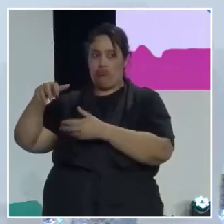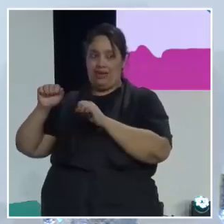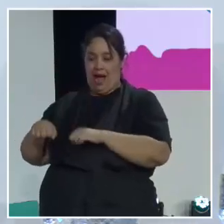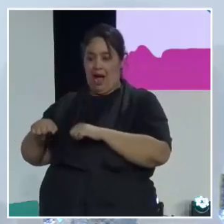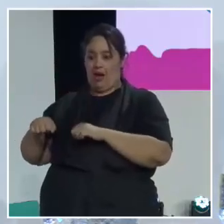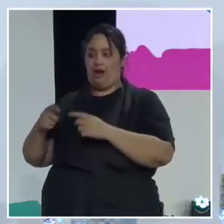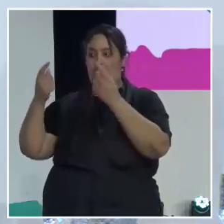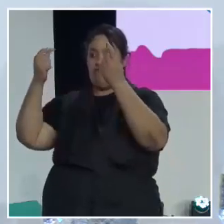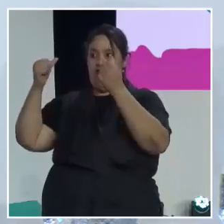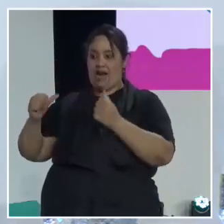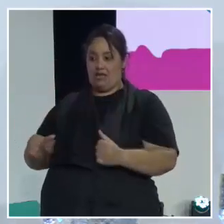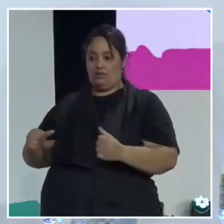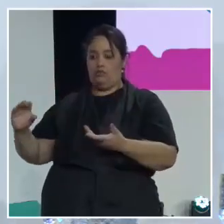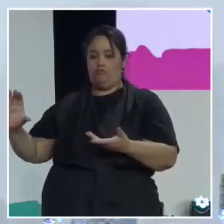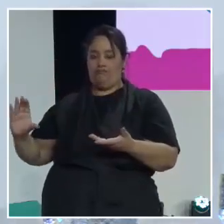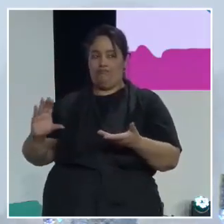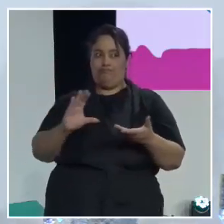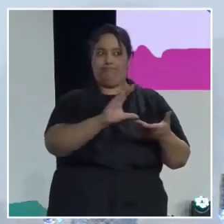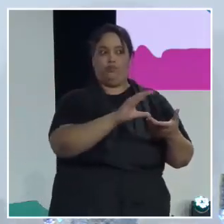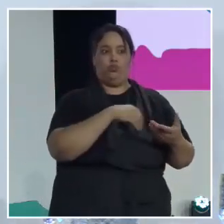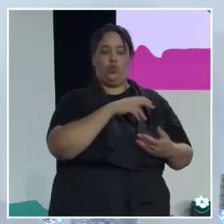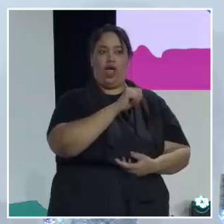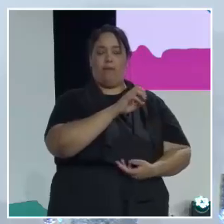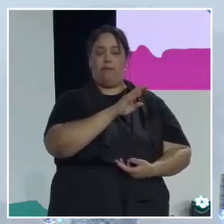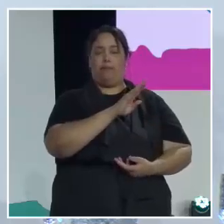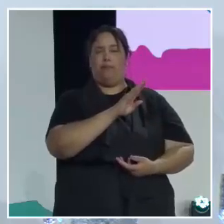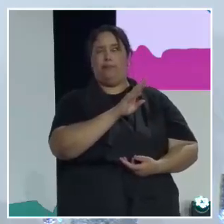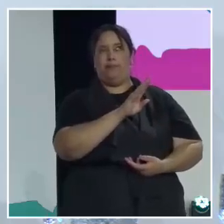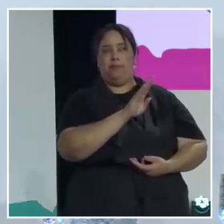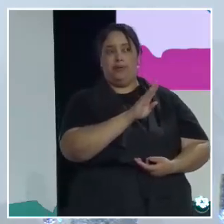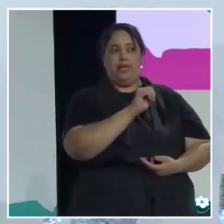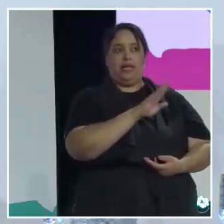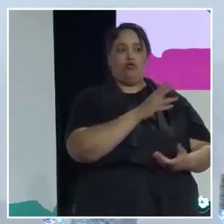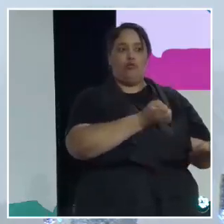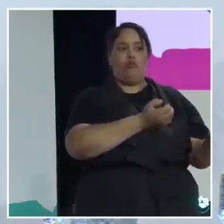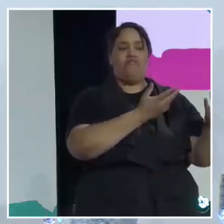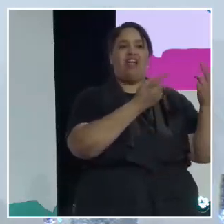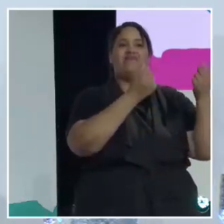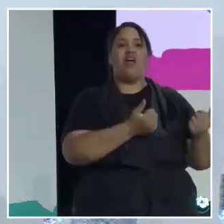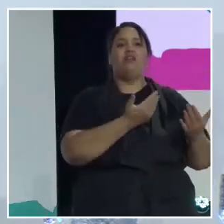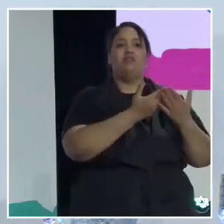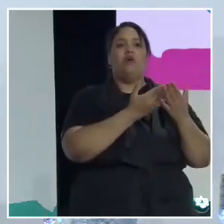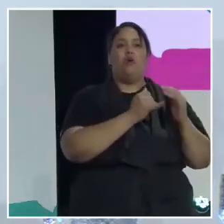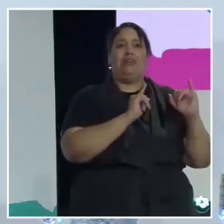that financing to NDBs to enable them to provide financing for critical